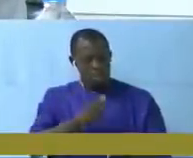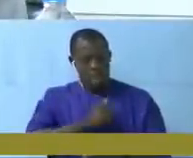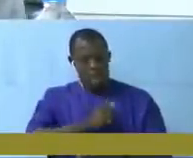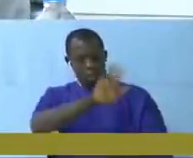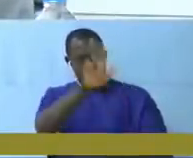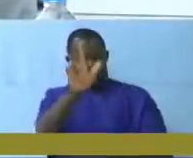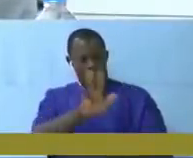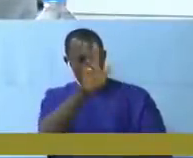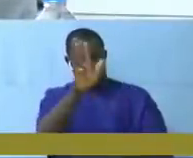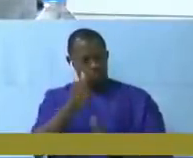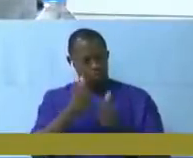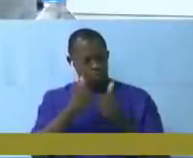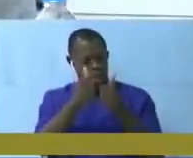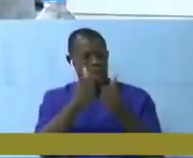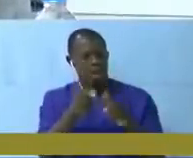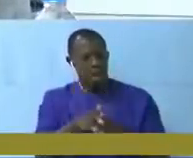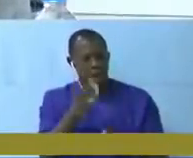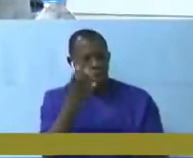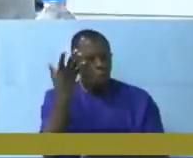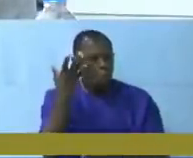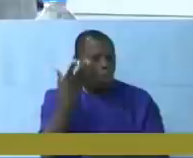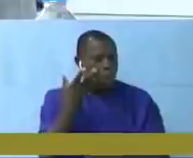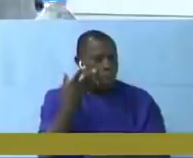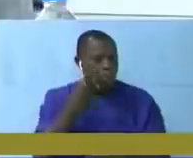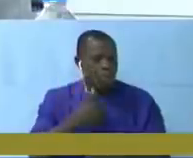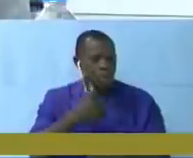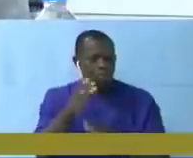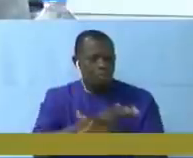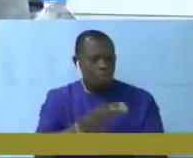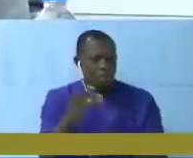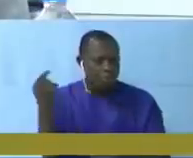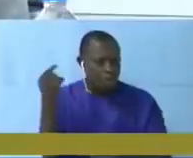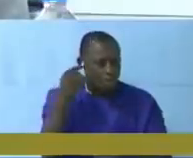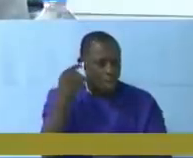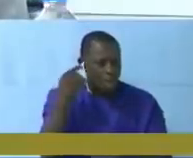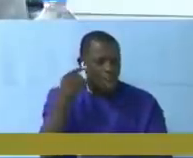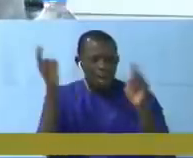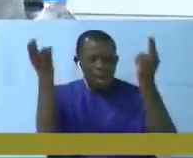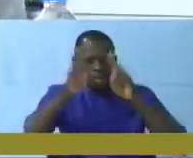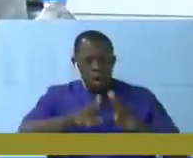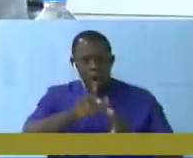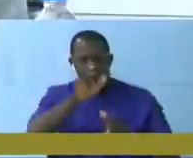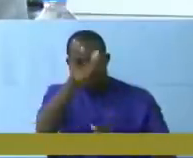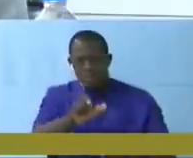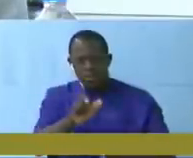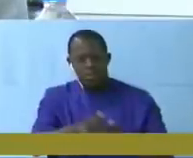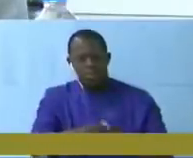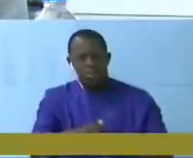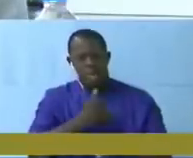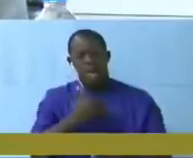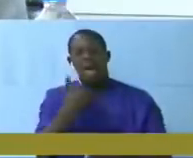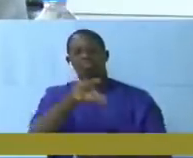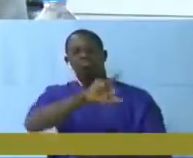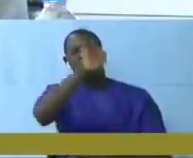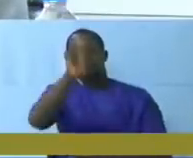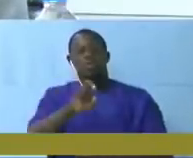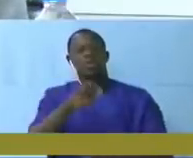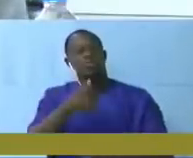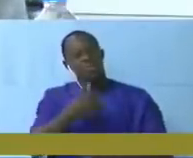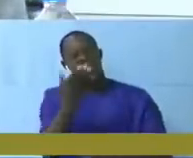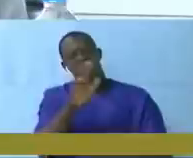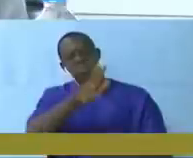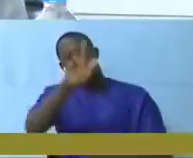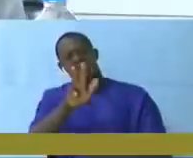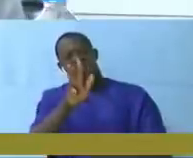but when I hear the lead counsel, I begin to question how accurate that is. But that's very correct.